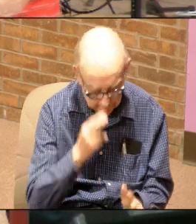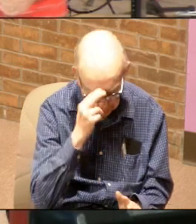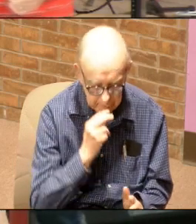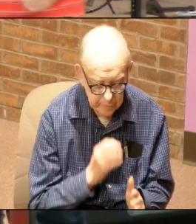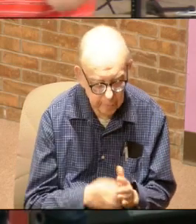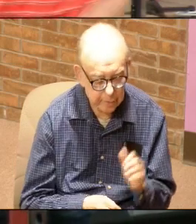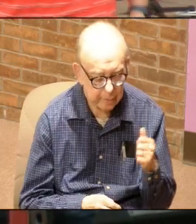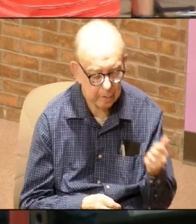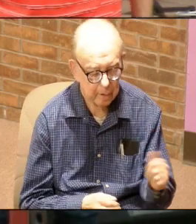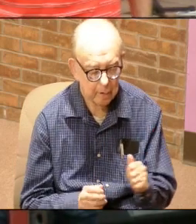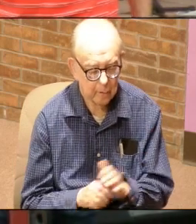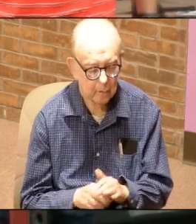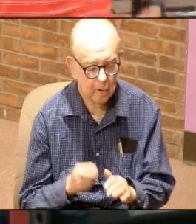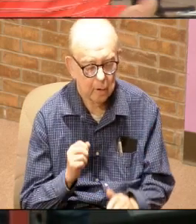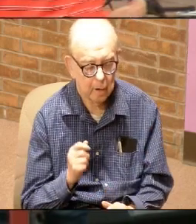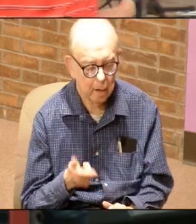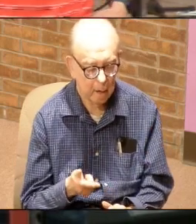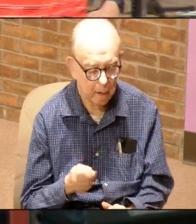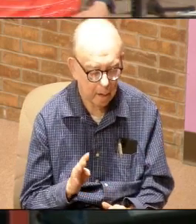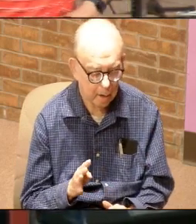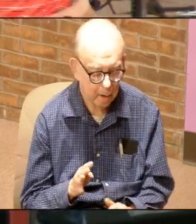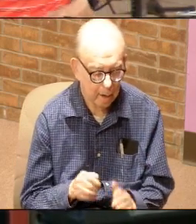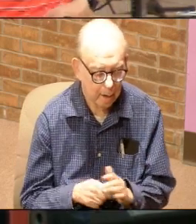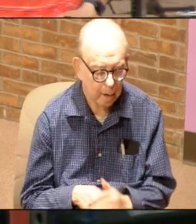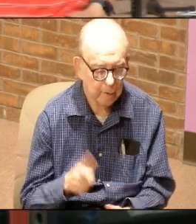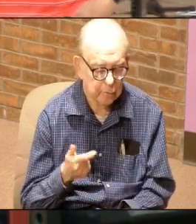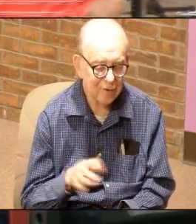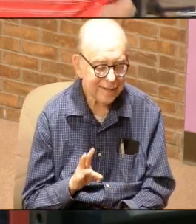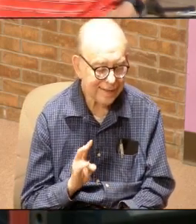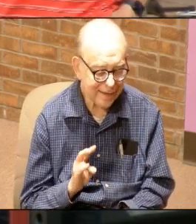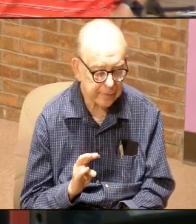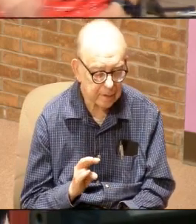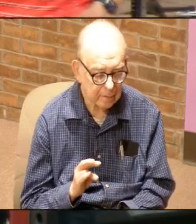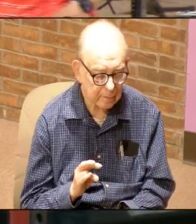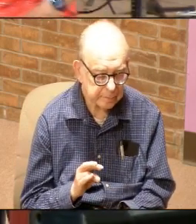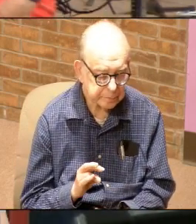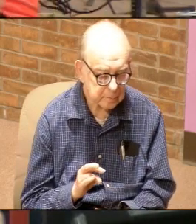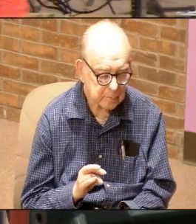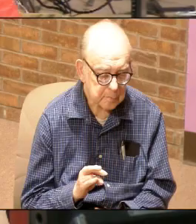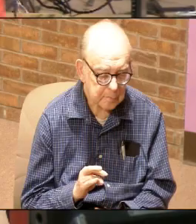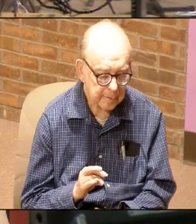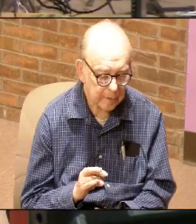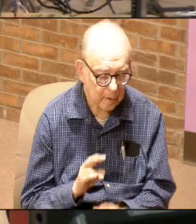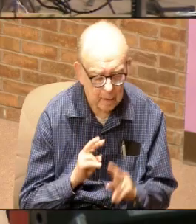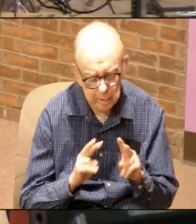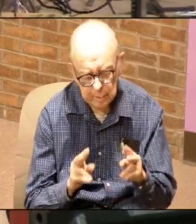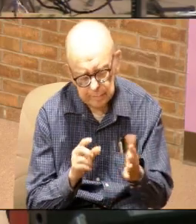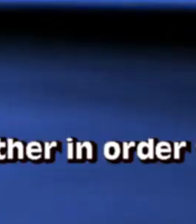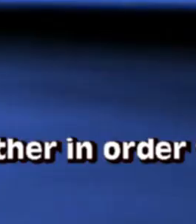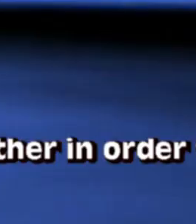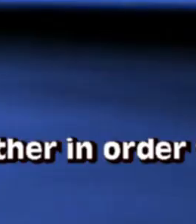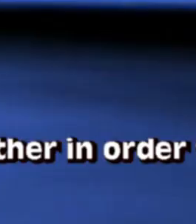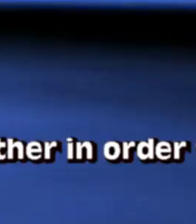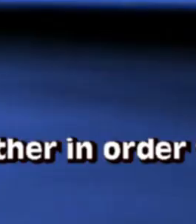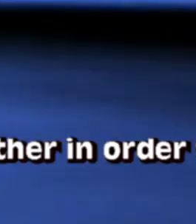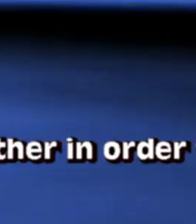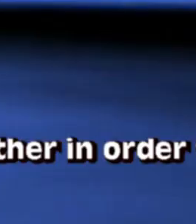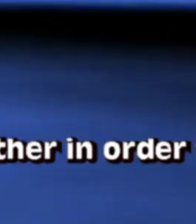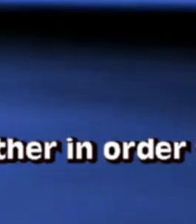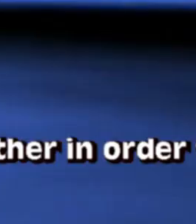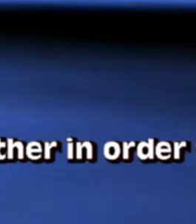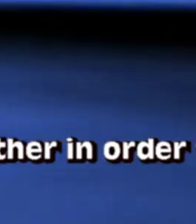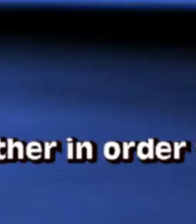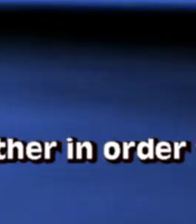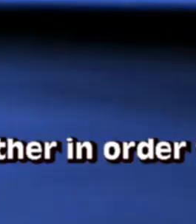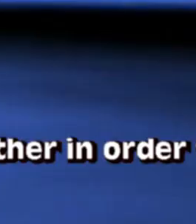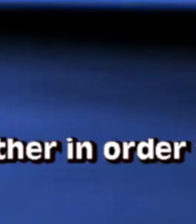chapter 10, verses 24 through verse 27. Look at what he says. And let us